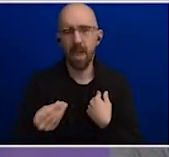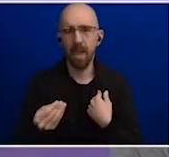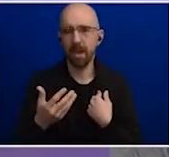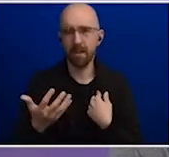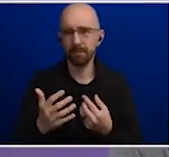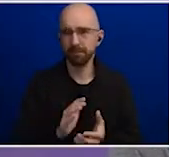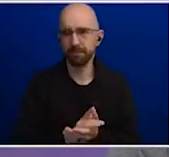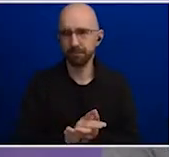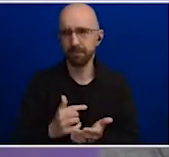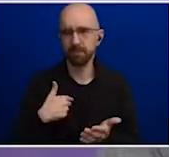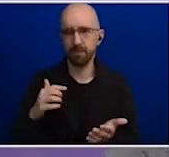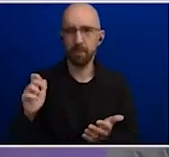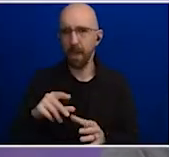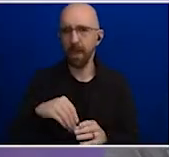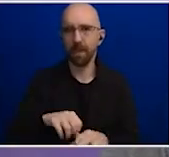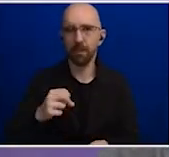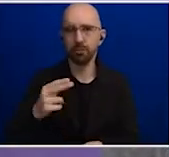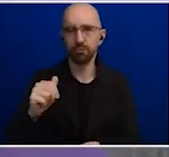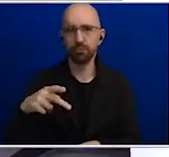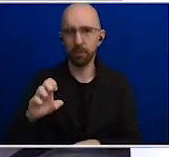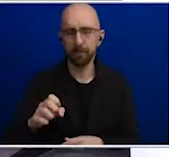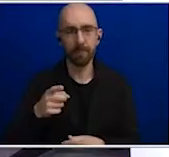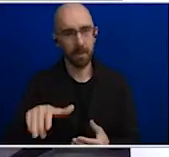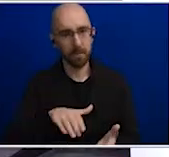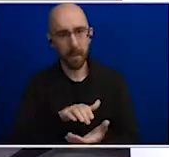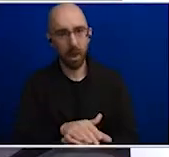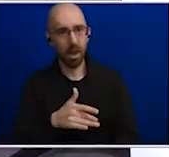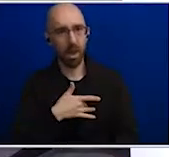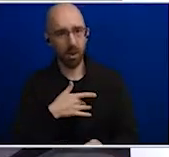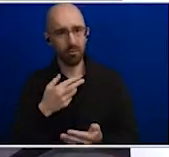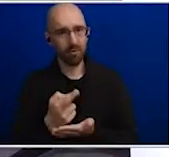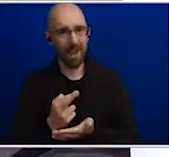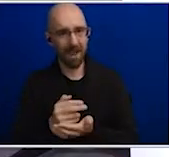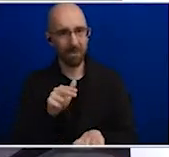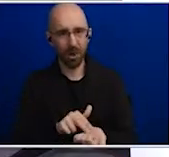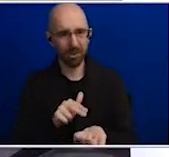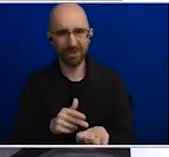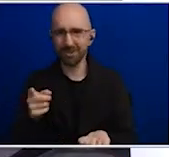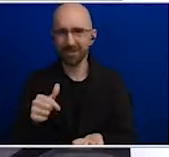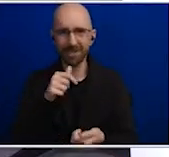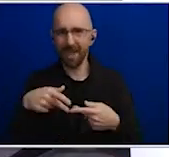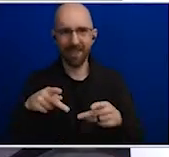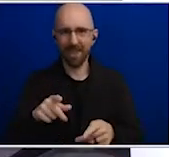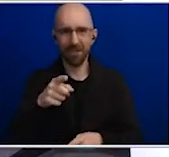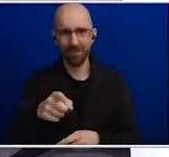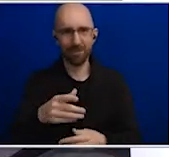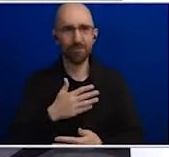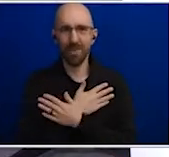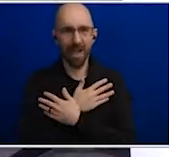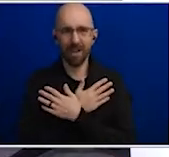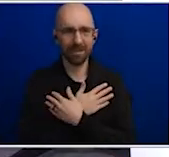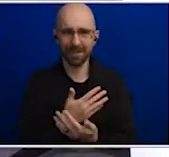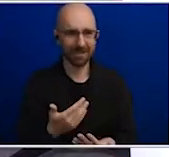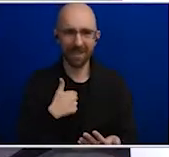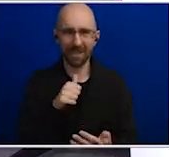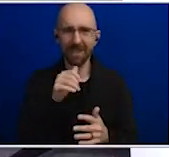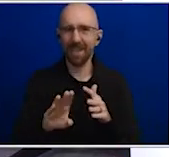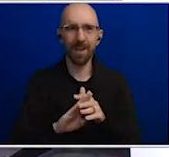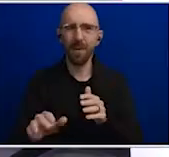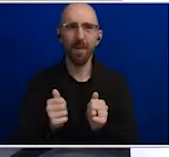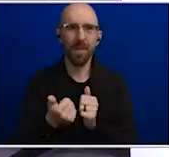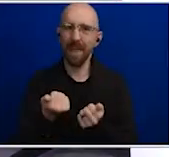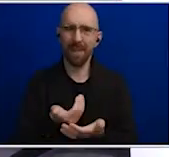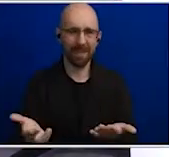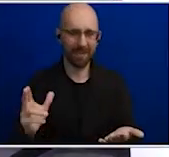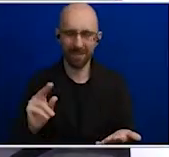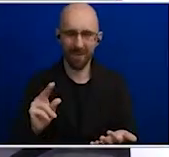into shape. And now you're married to a cardiac rehab nurse, so she's not going to let you relax. I didn't get away with anything. No, Right.